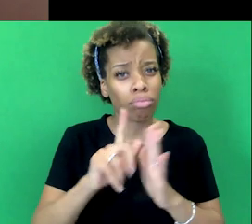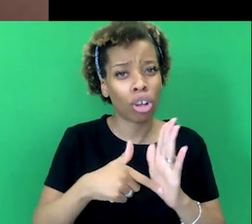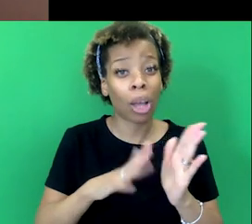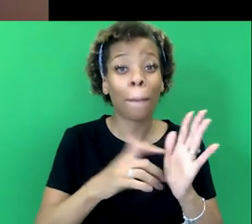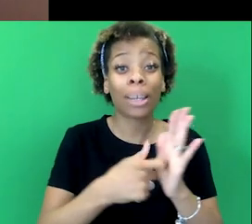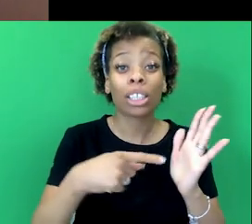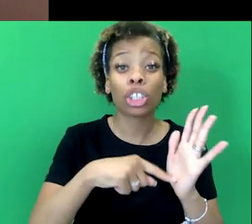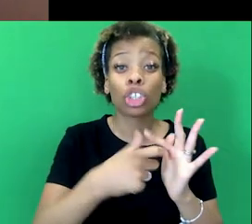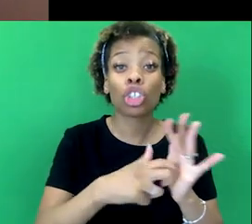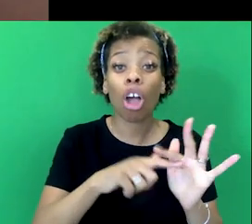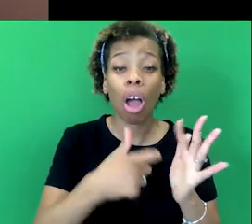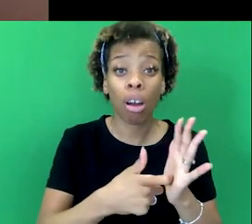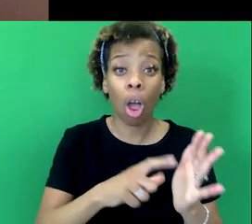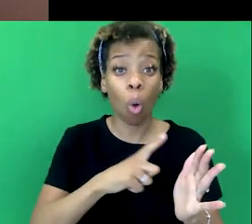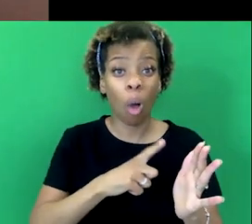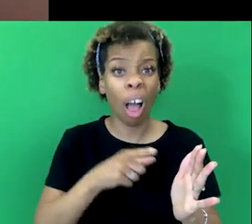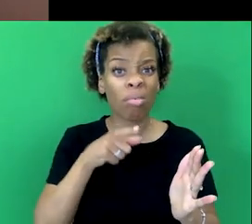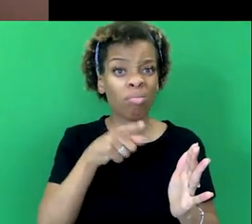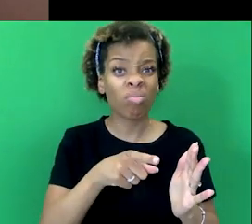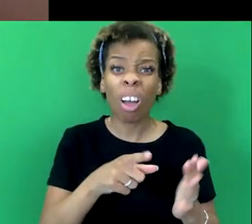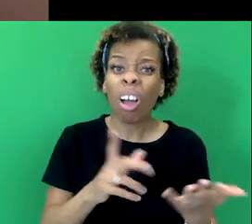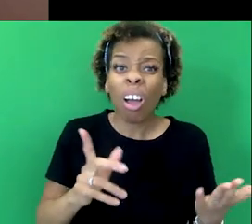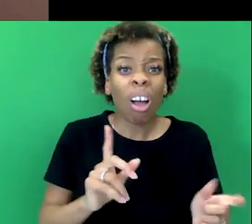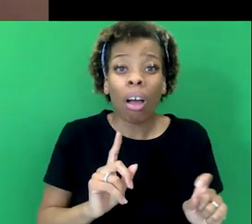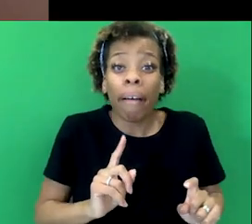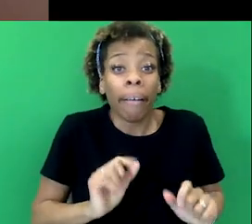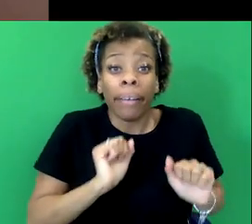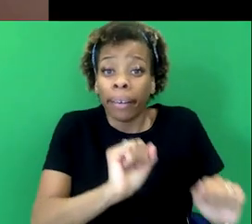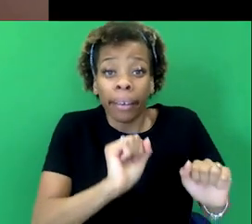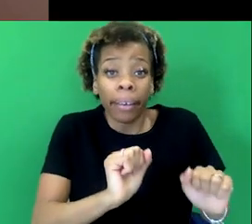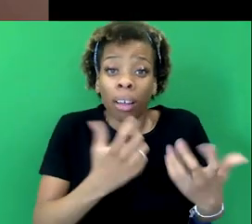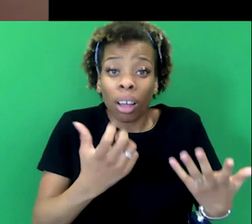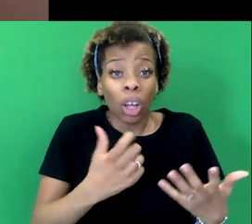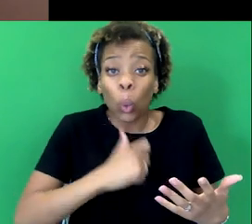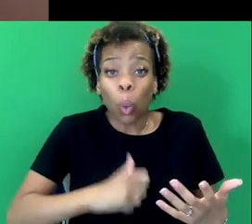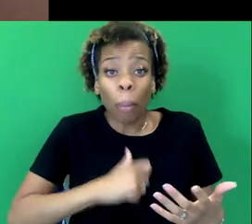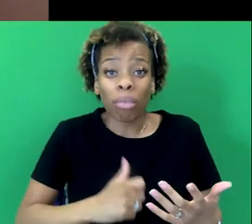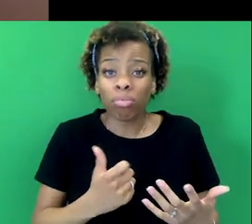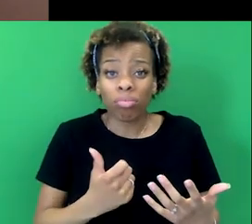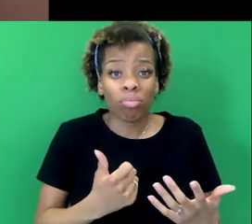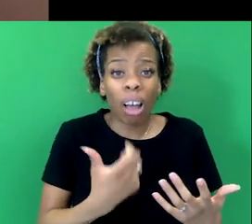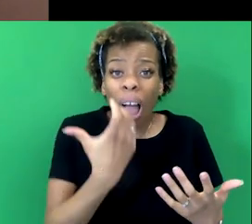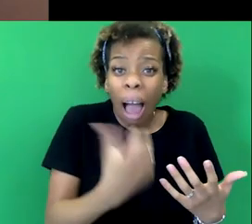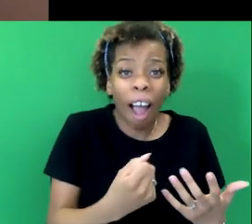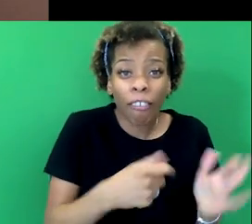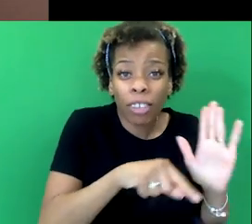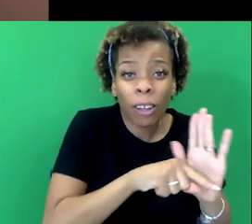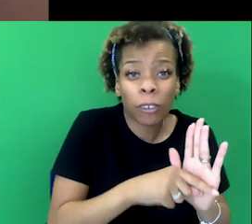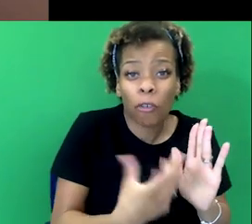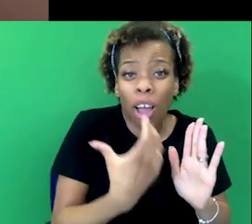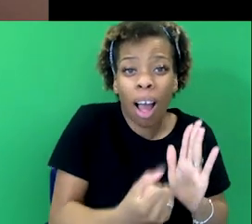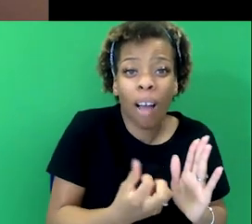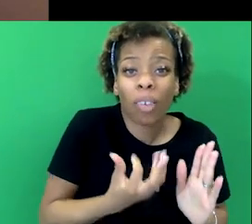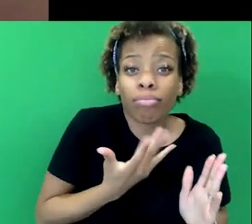all, it said the contradictions, we can't explain them, because guess what, as human beings, we're contradictory. And that's part